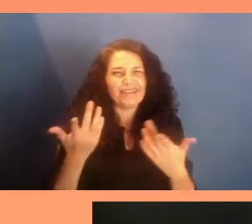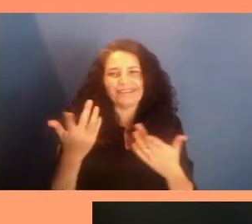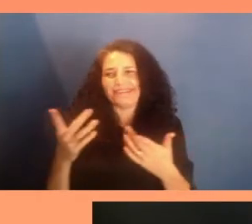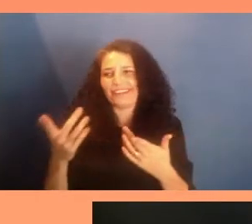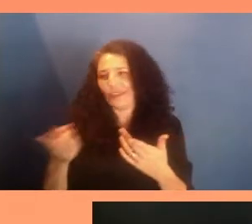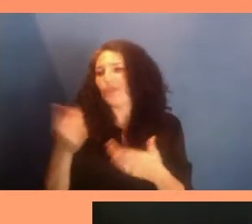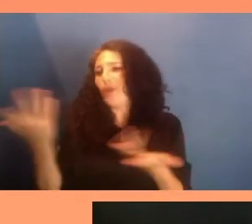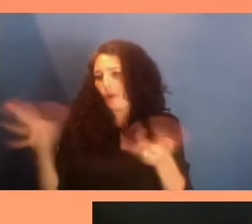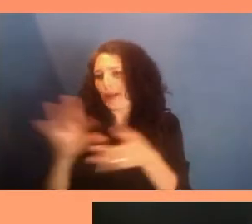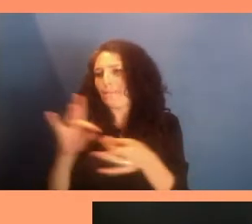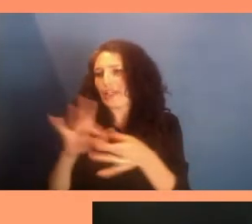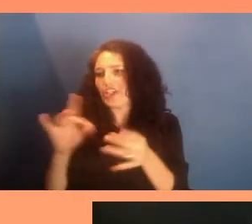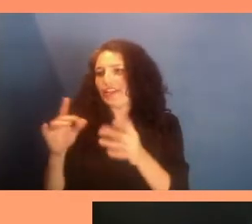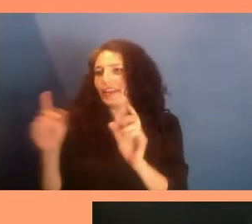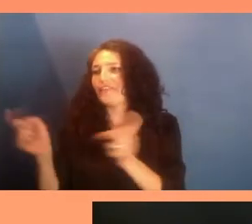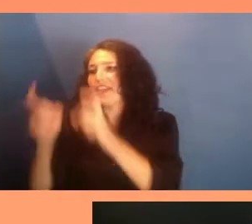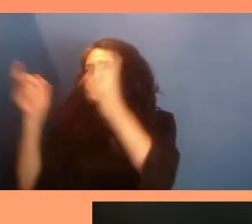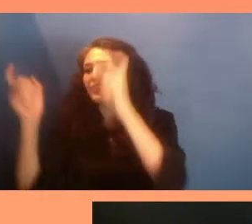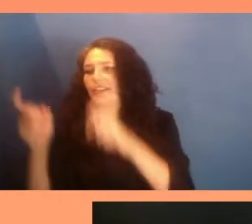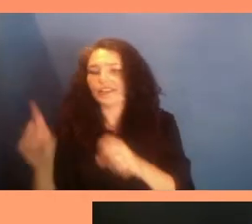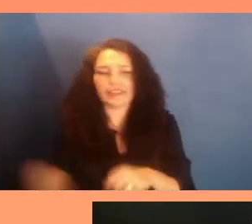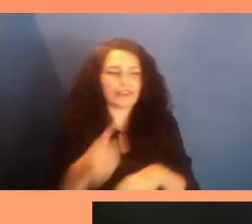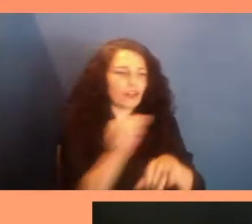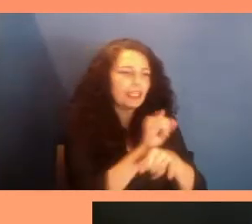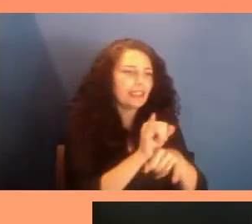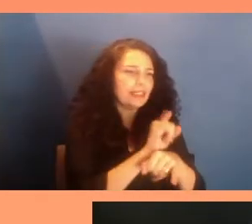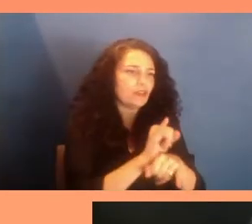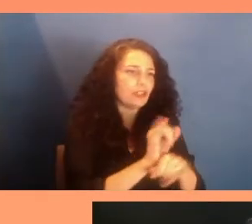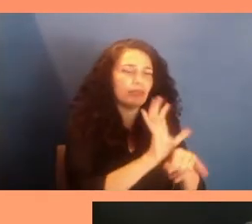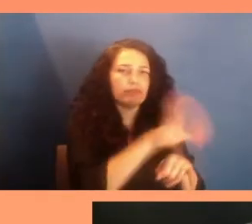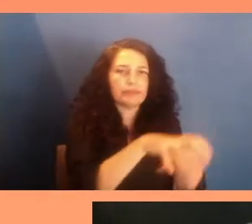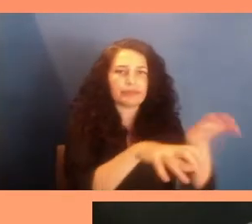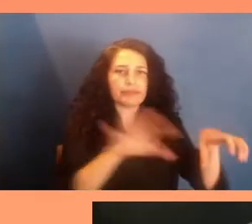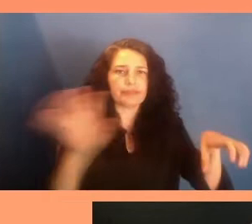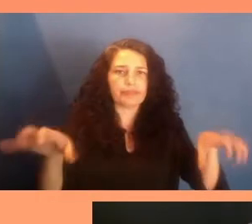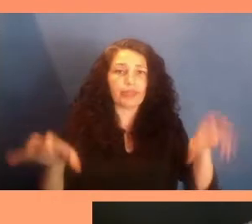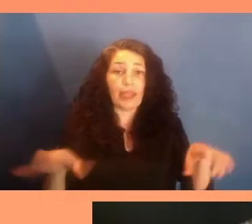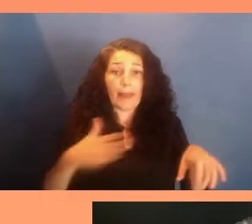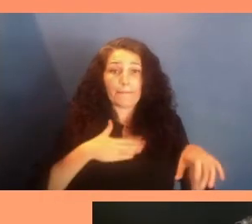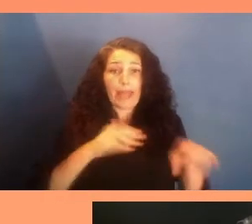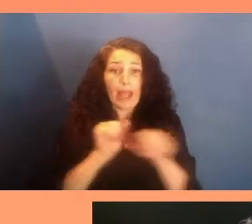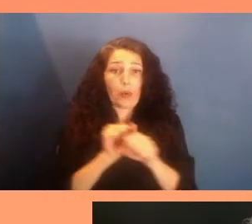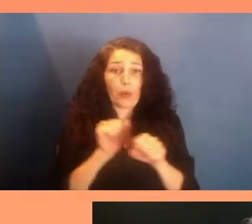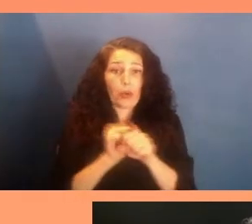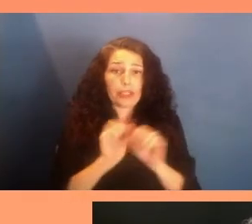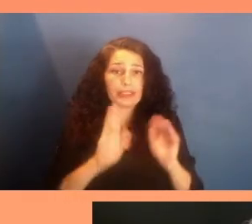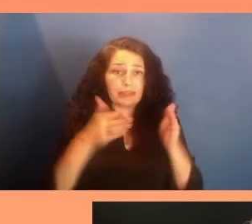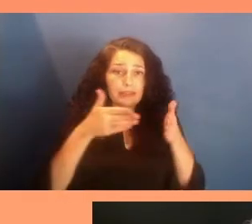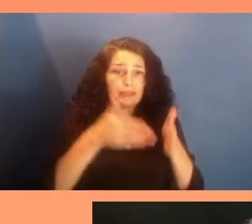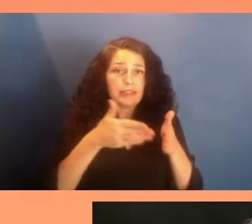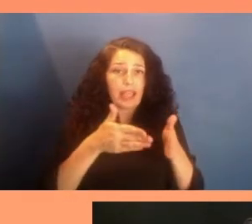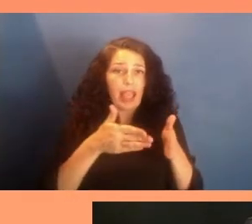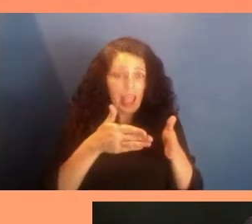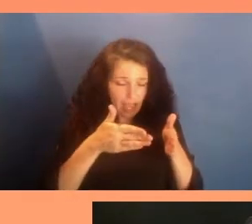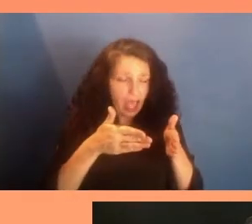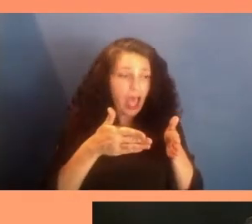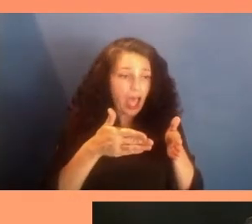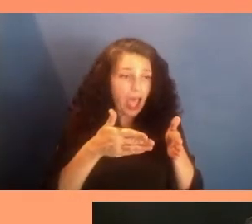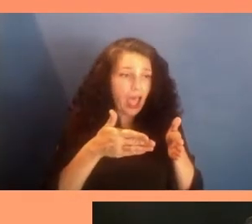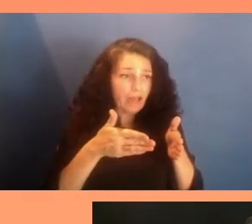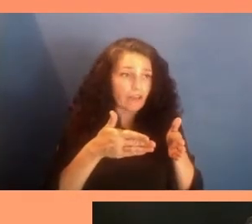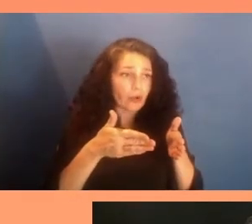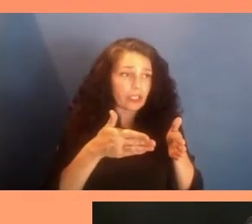also been happening a lot within the context of my work, which is specifically, I'm a filmmaker working on films, but I'm also an